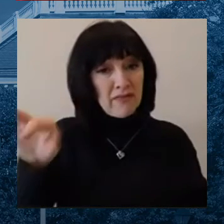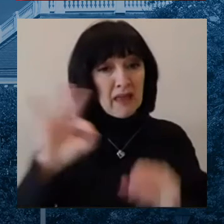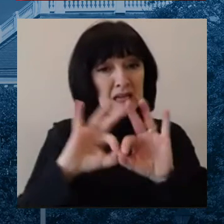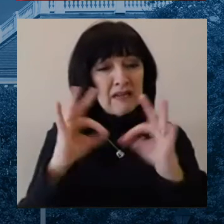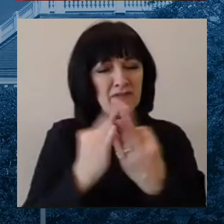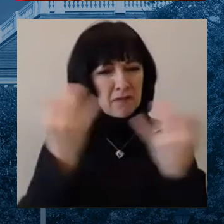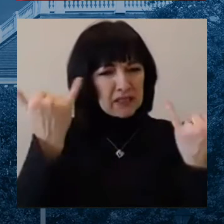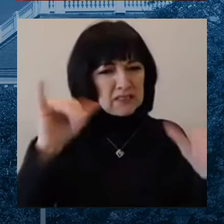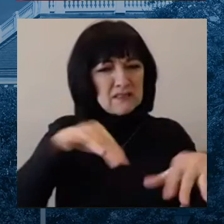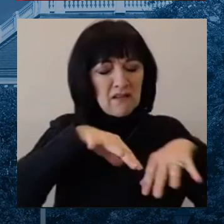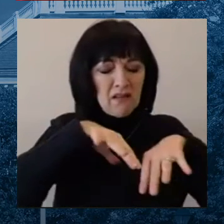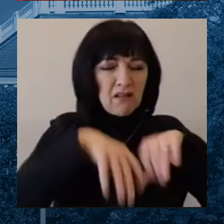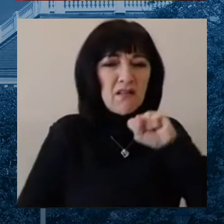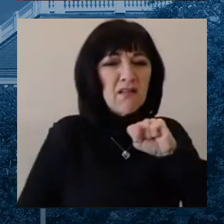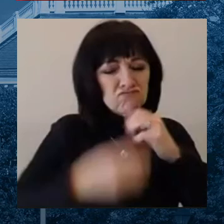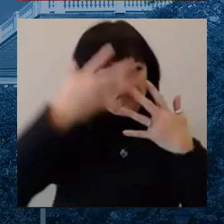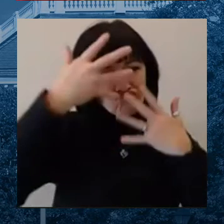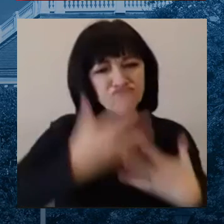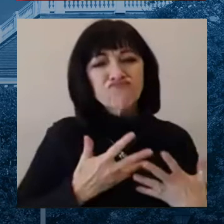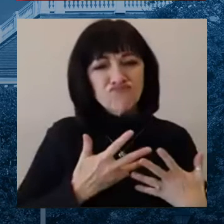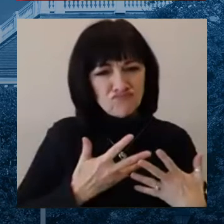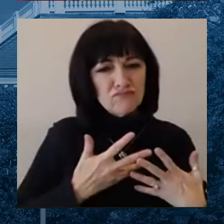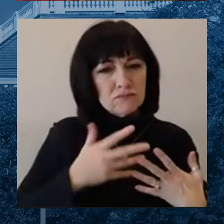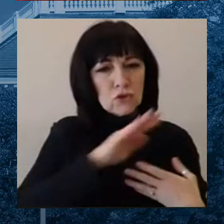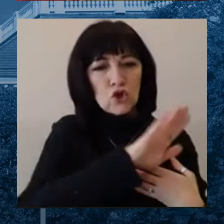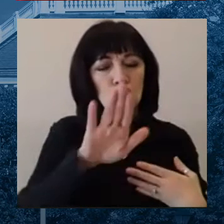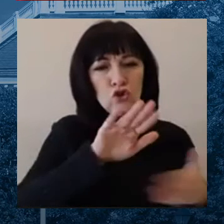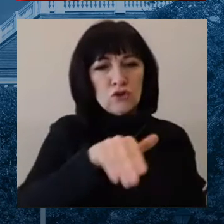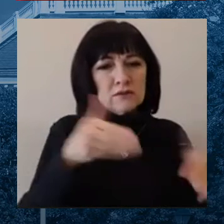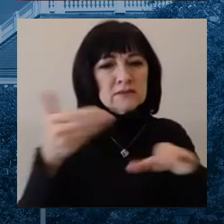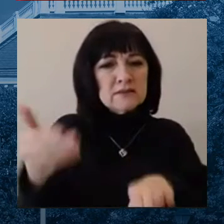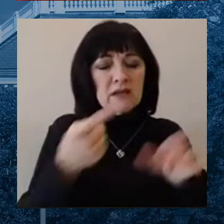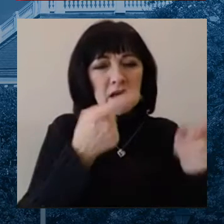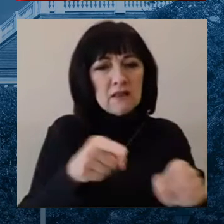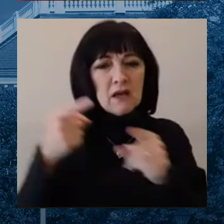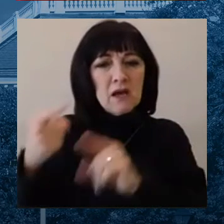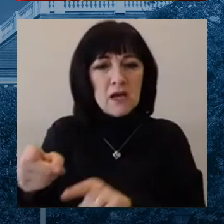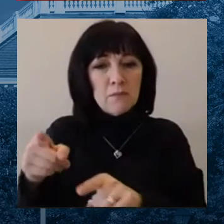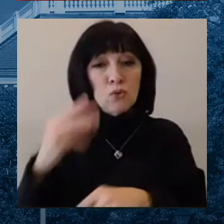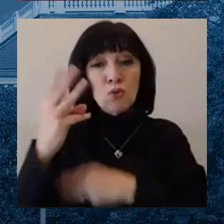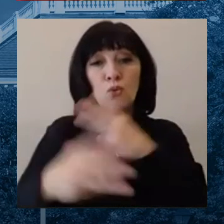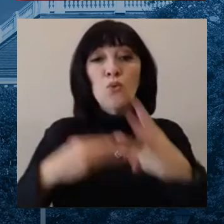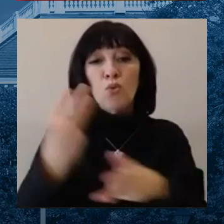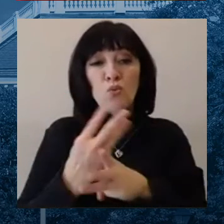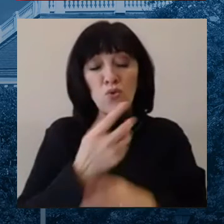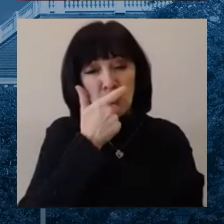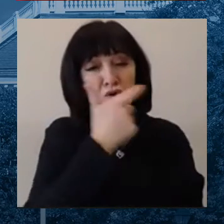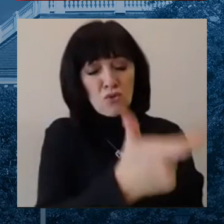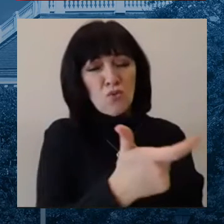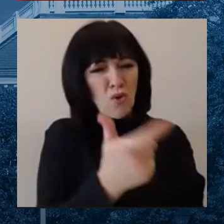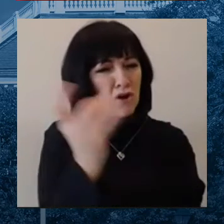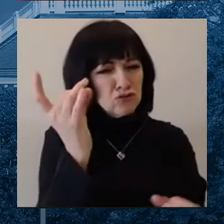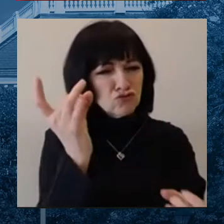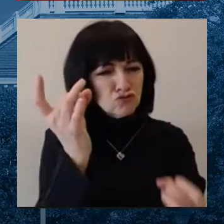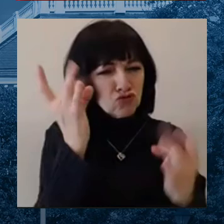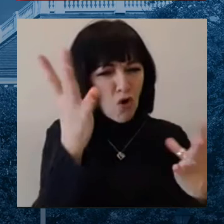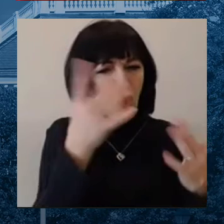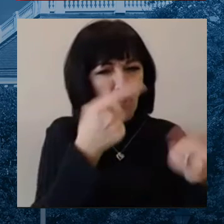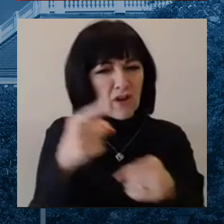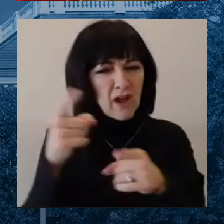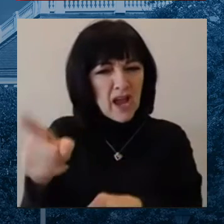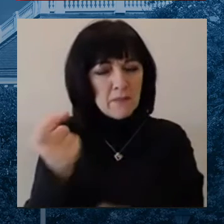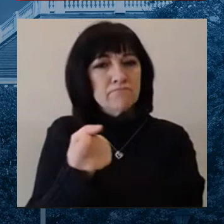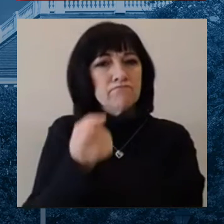of their death. And as the world watched in horror, finally, the myth of what it's like to be Black